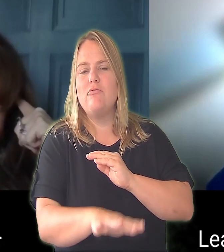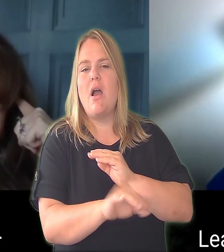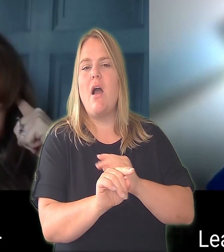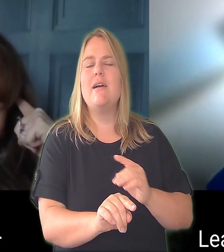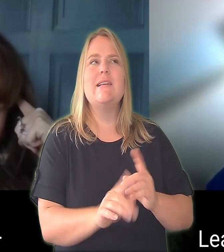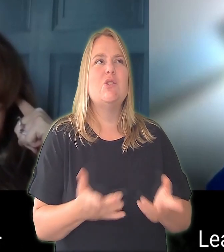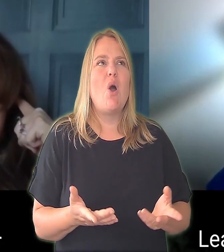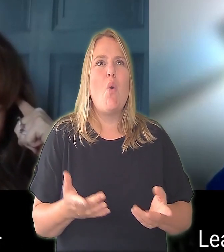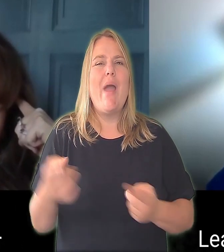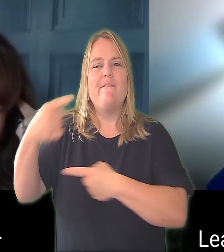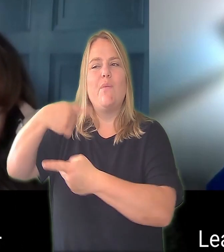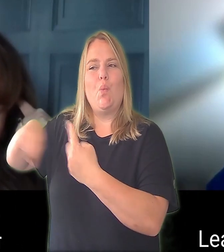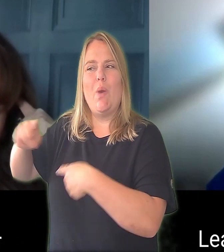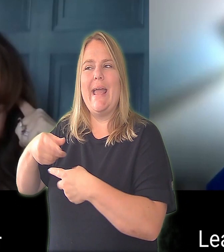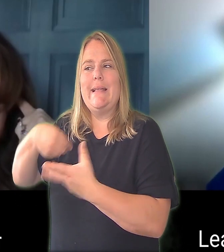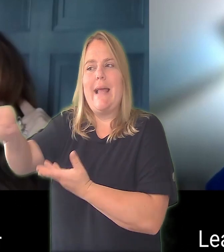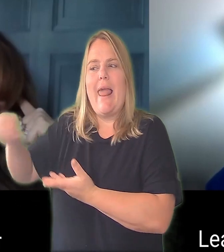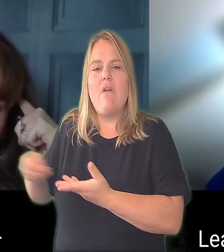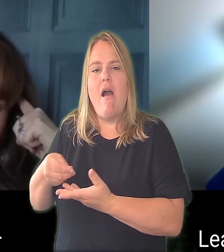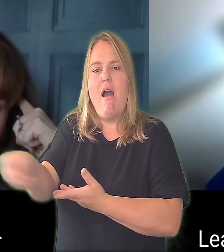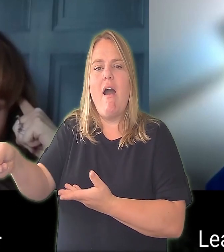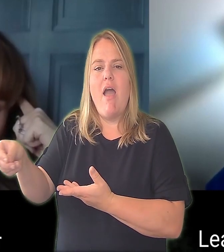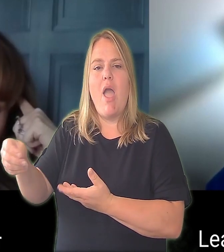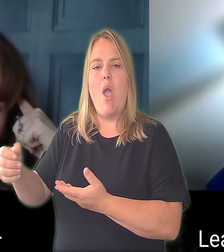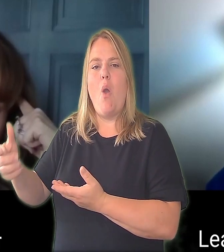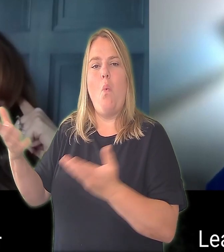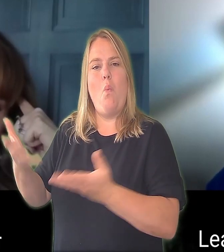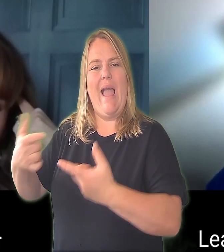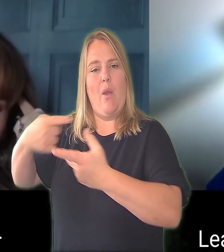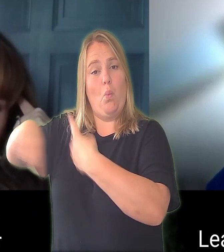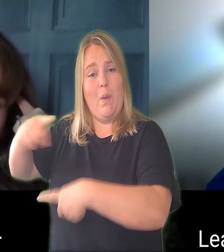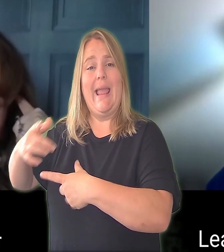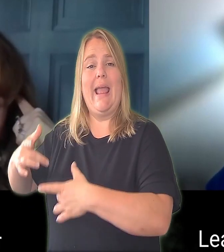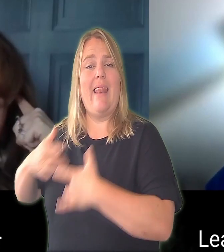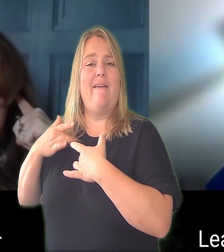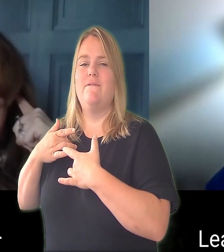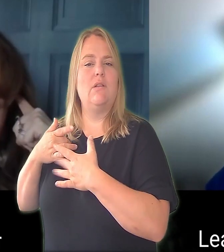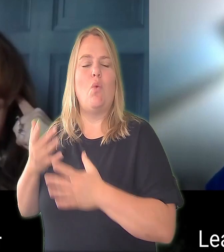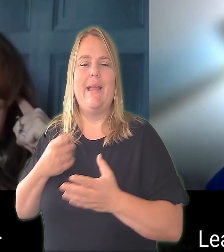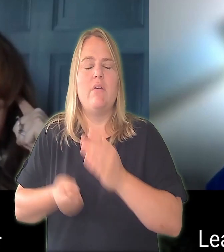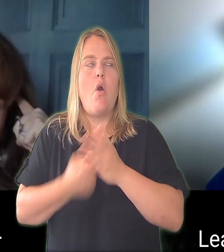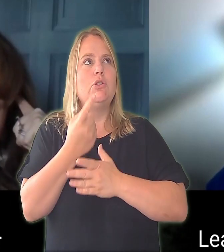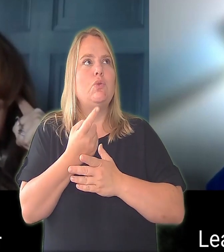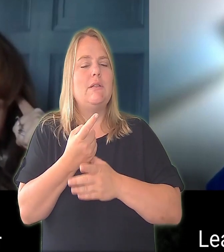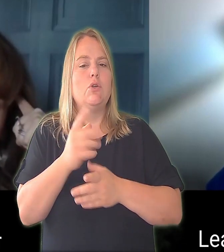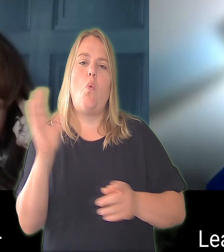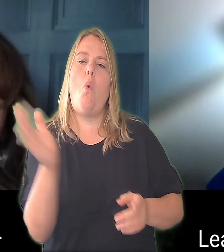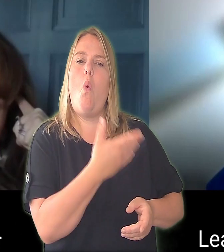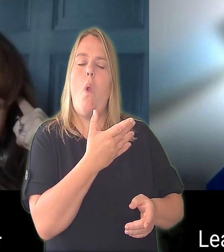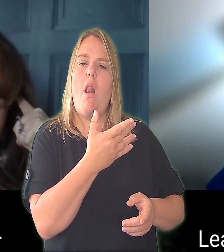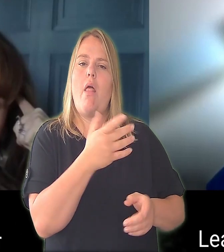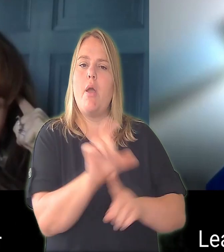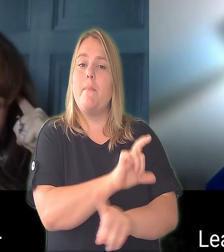we all live, we won't be giving equal opportunity to all the groups in our community. perhaps if I go back to the leaflet company and